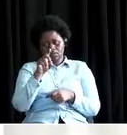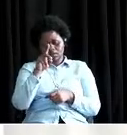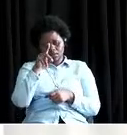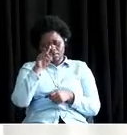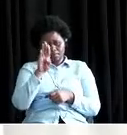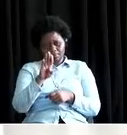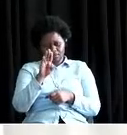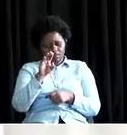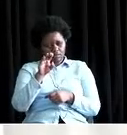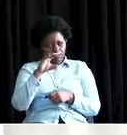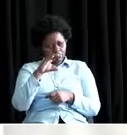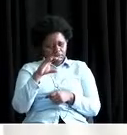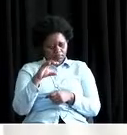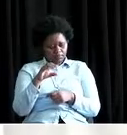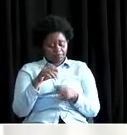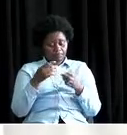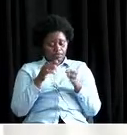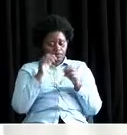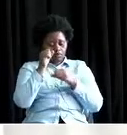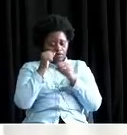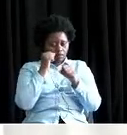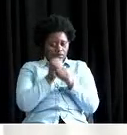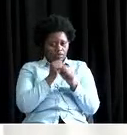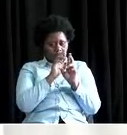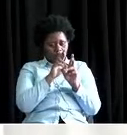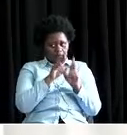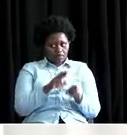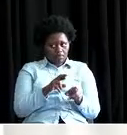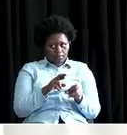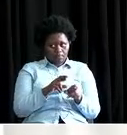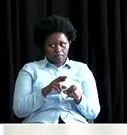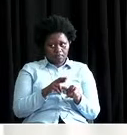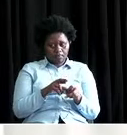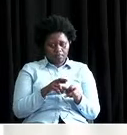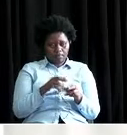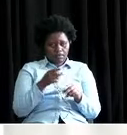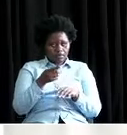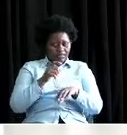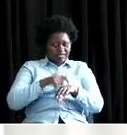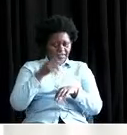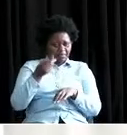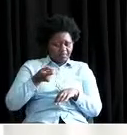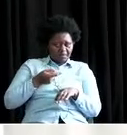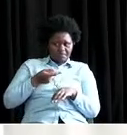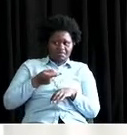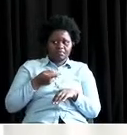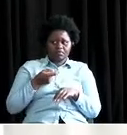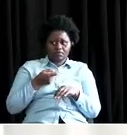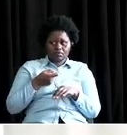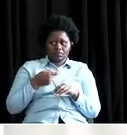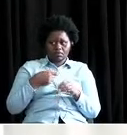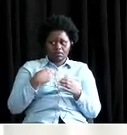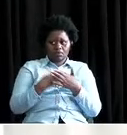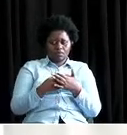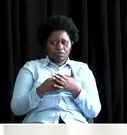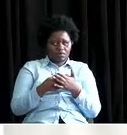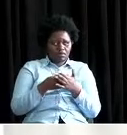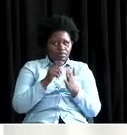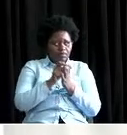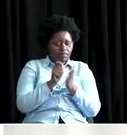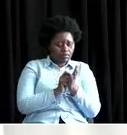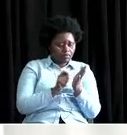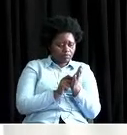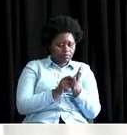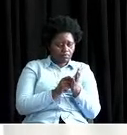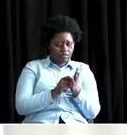report. But in terms of the statutory time constraints or time limits that are prescribed, I'm of